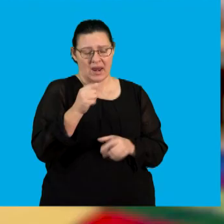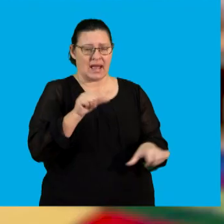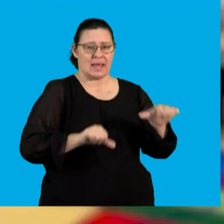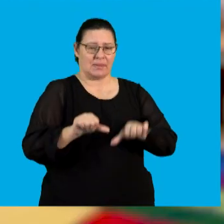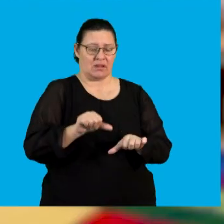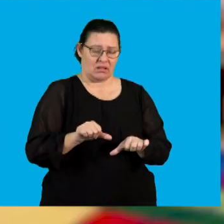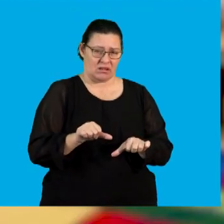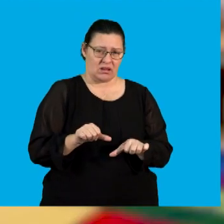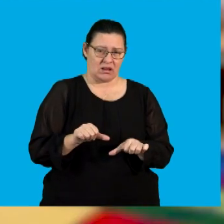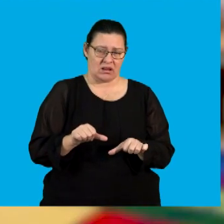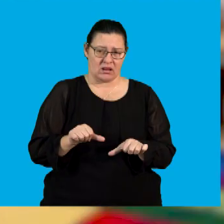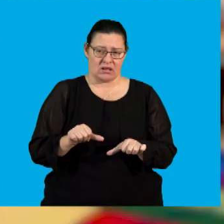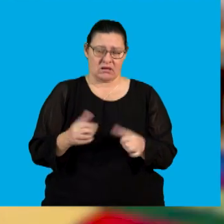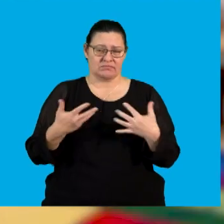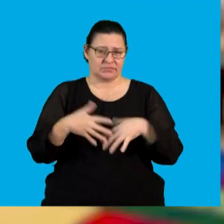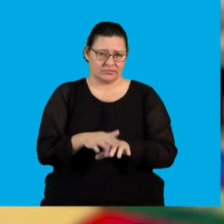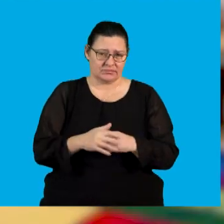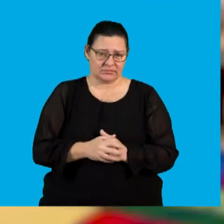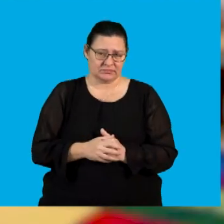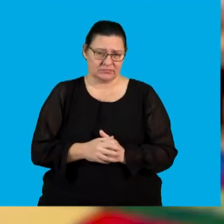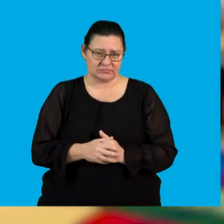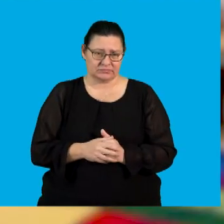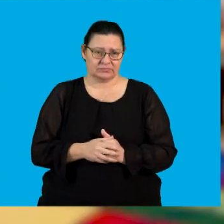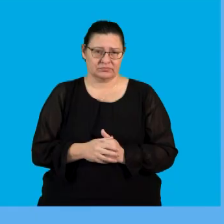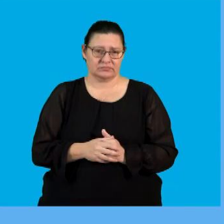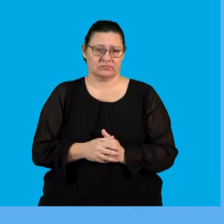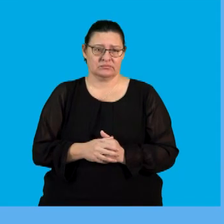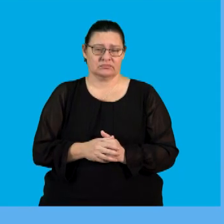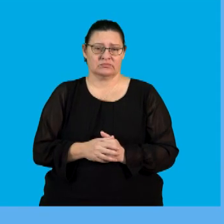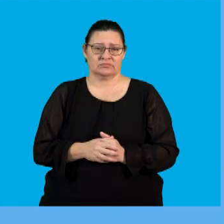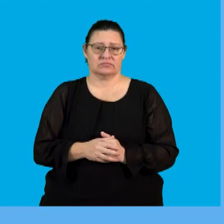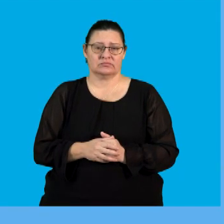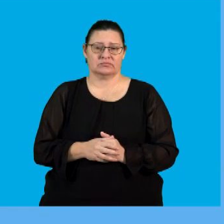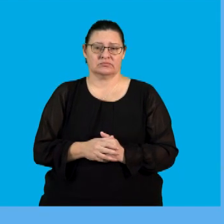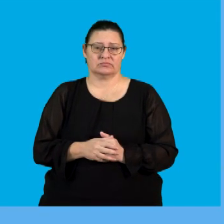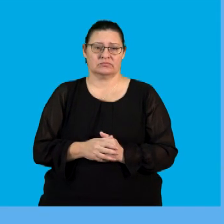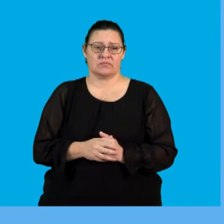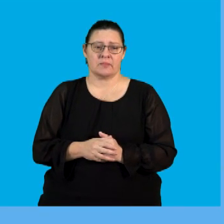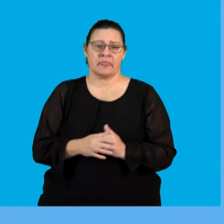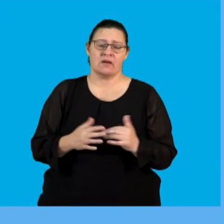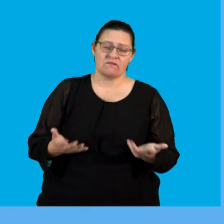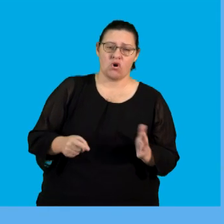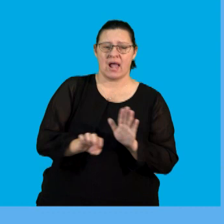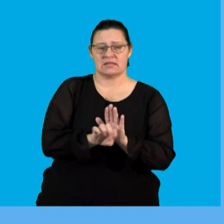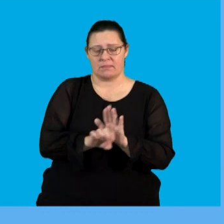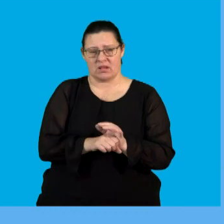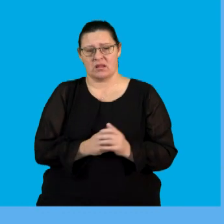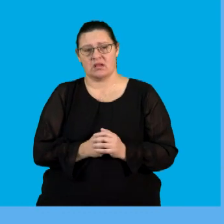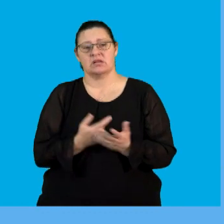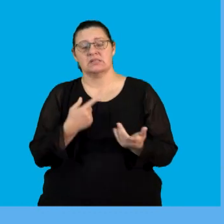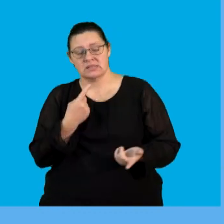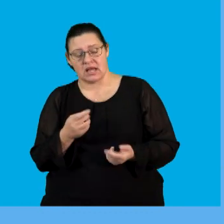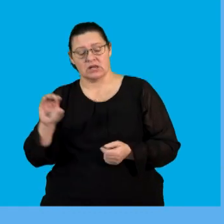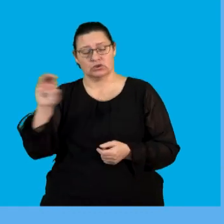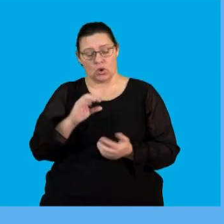within one chemical formula of a salt. So all salts can be produced from the reaction between an acid and a base. For an example, so